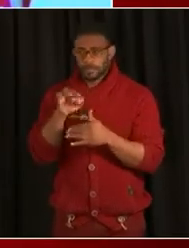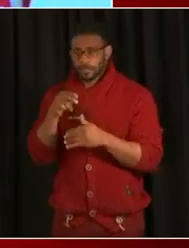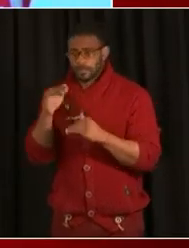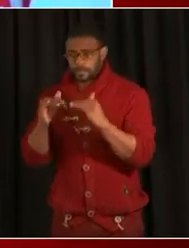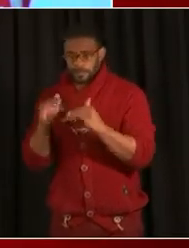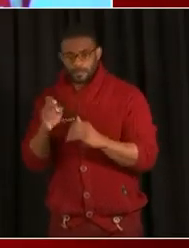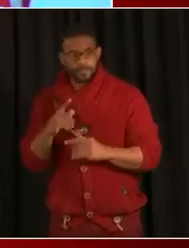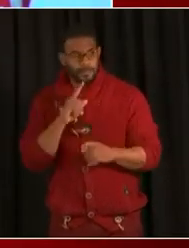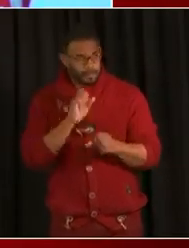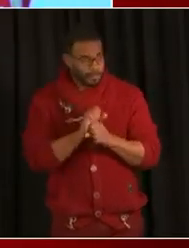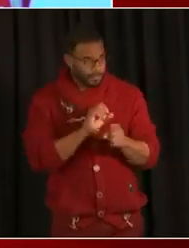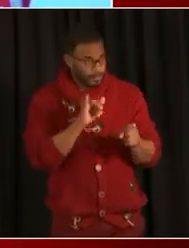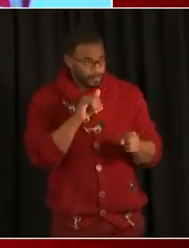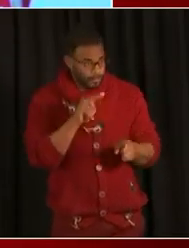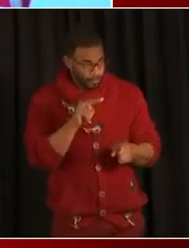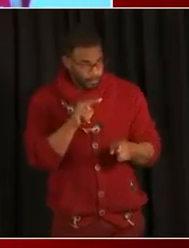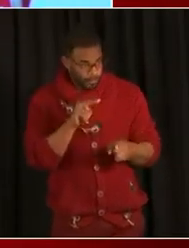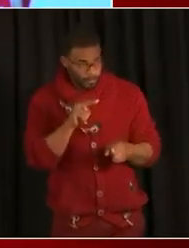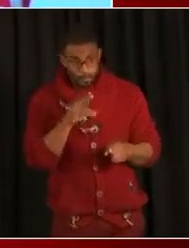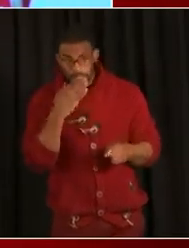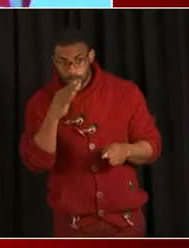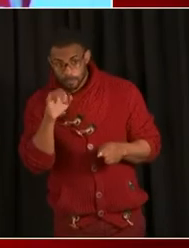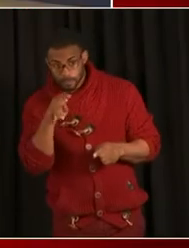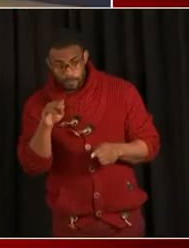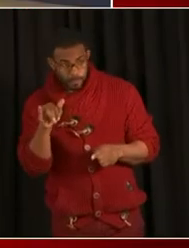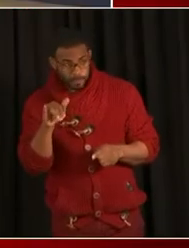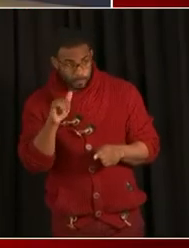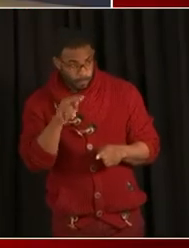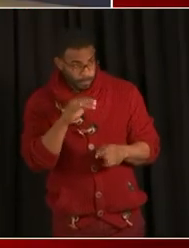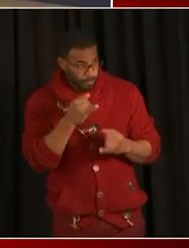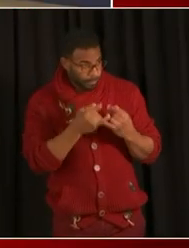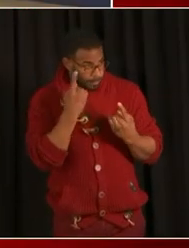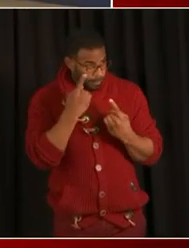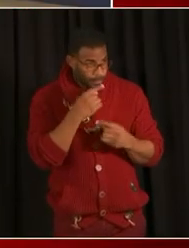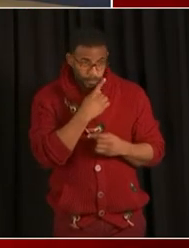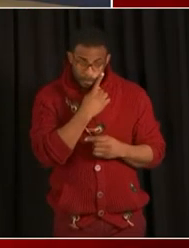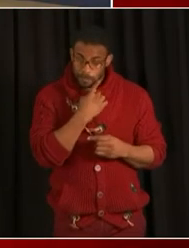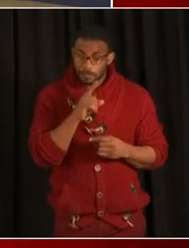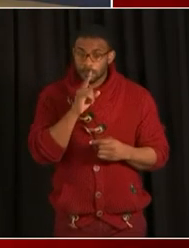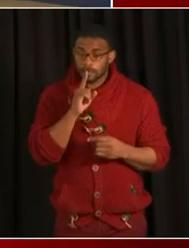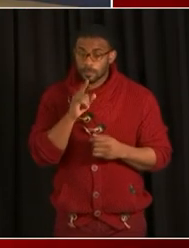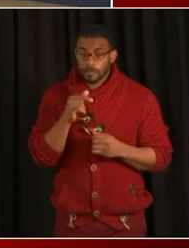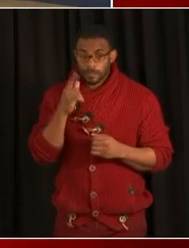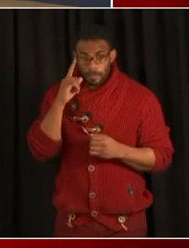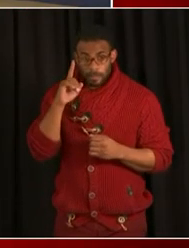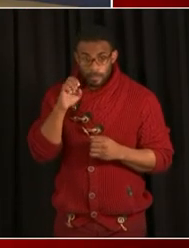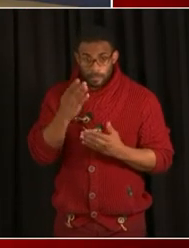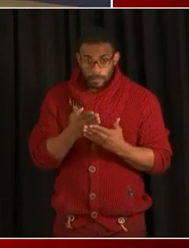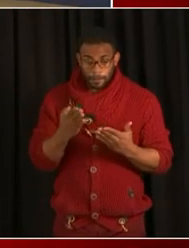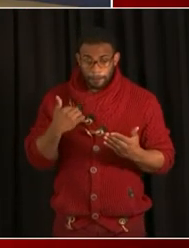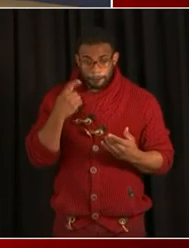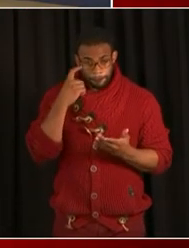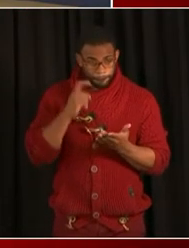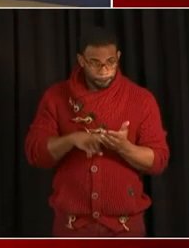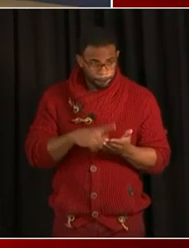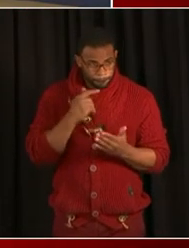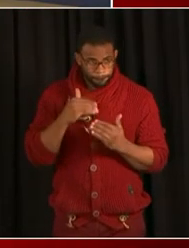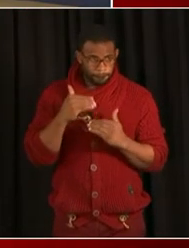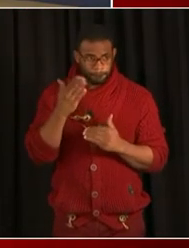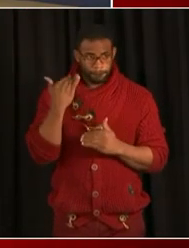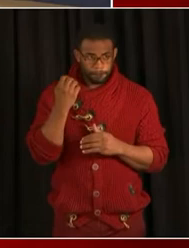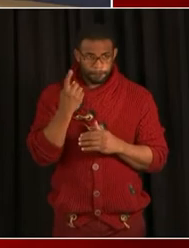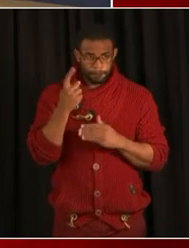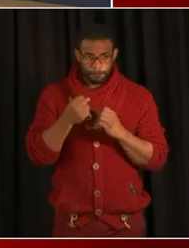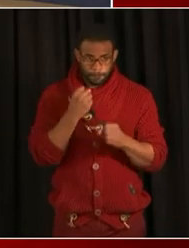balance. Absolutely. And Ian? For sure. Thank you, Jenny. Your final thought, Ian? Sure. I think one of the things I've noticed just